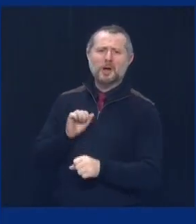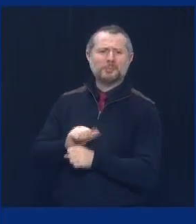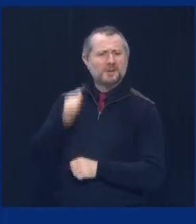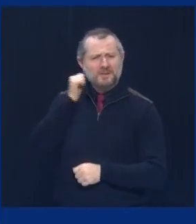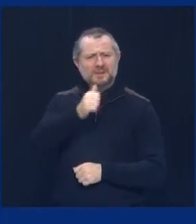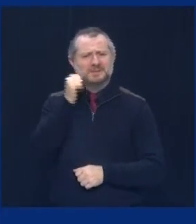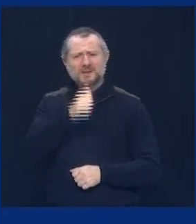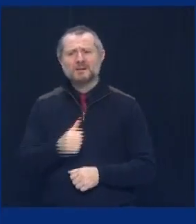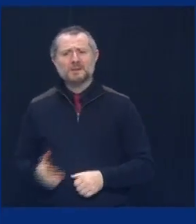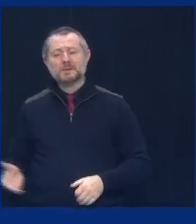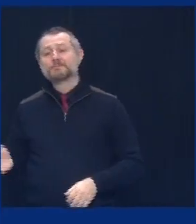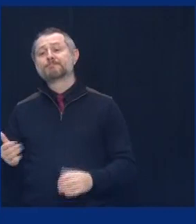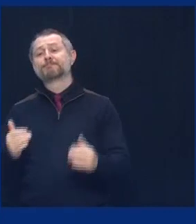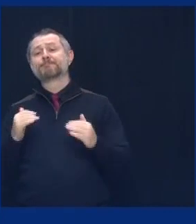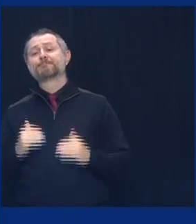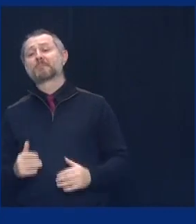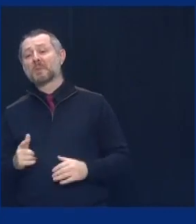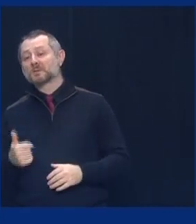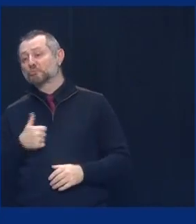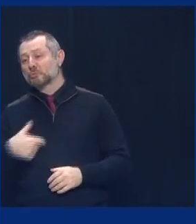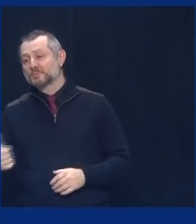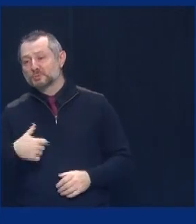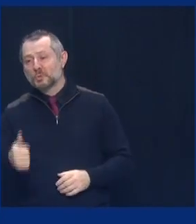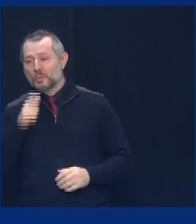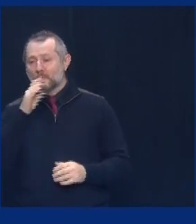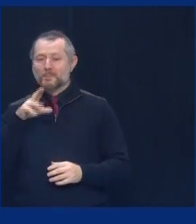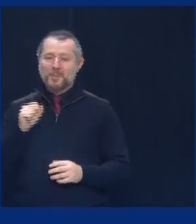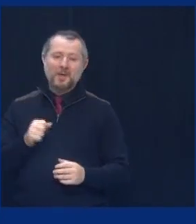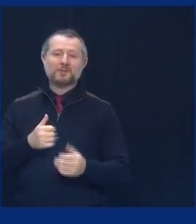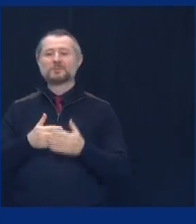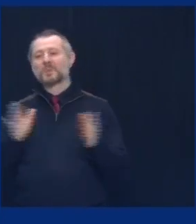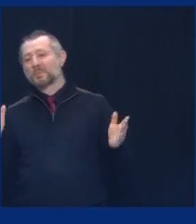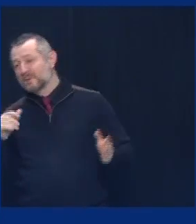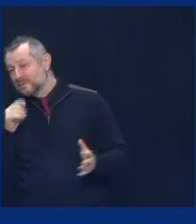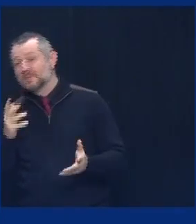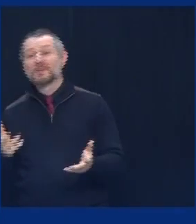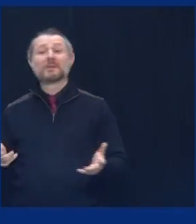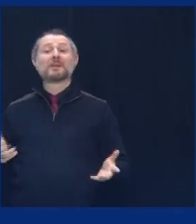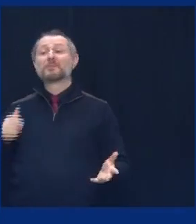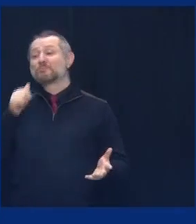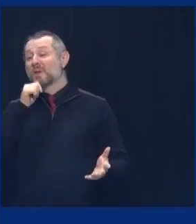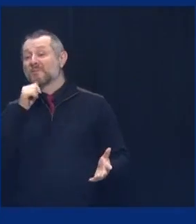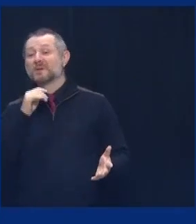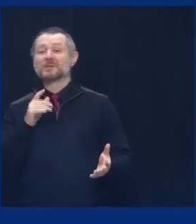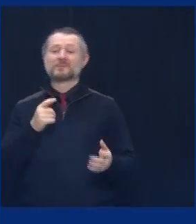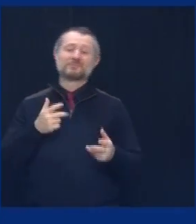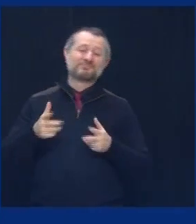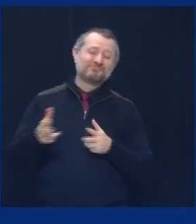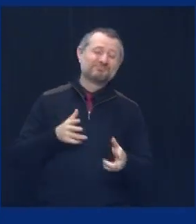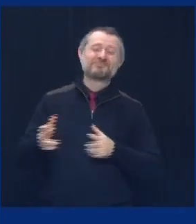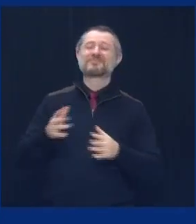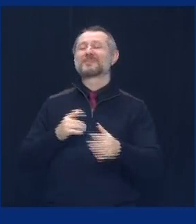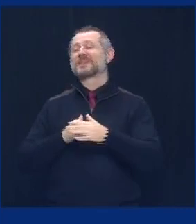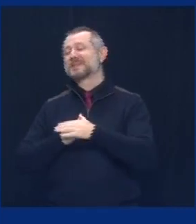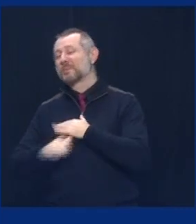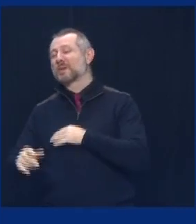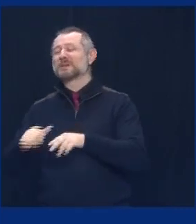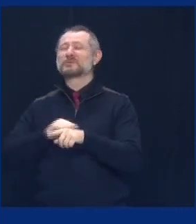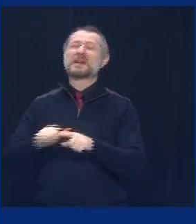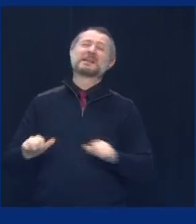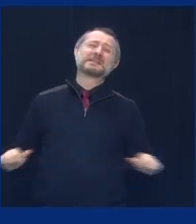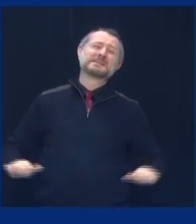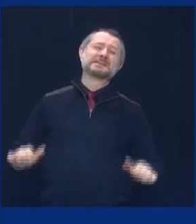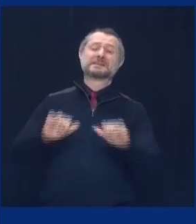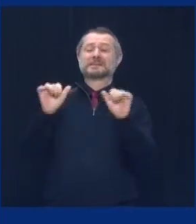to transit, public, private. We disinfected buses and trains. So it's like do everything that you